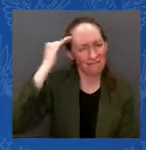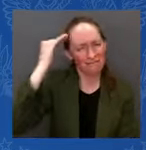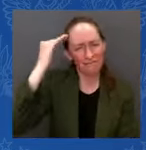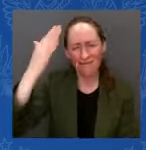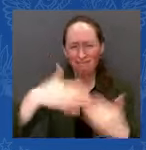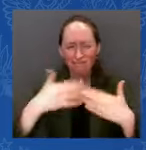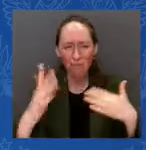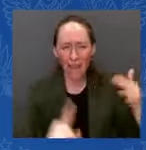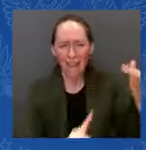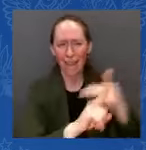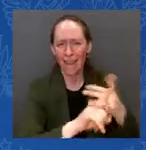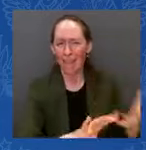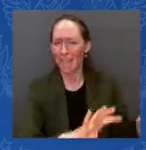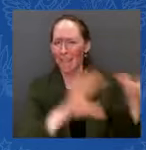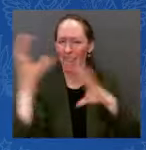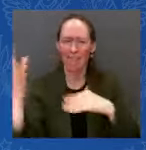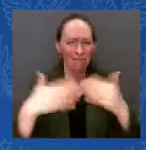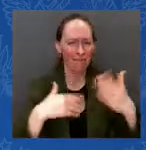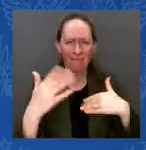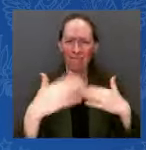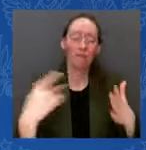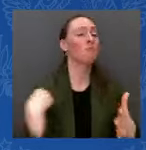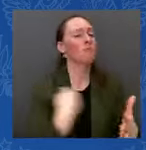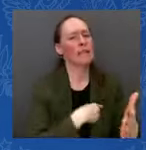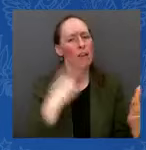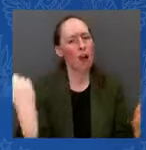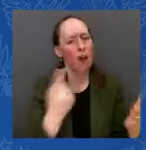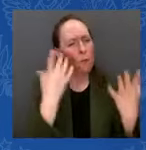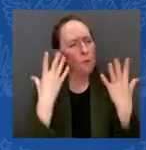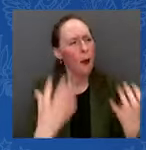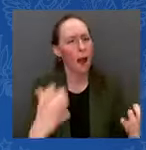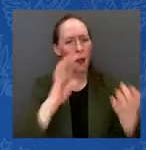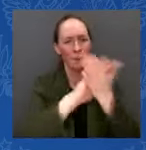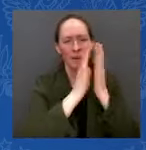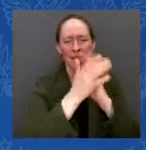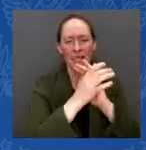we share will prevail. Thank you very much.